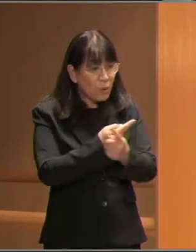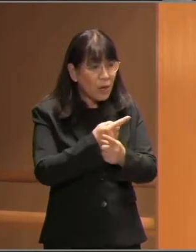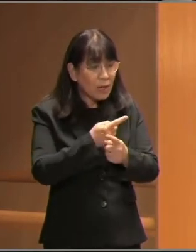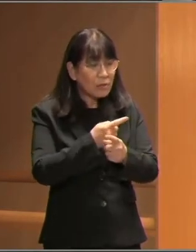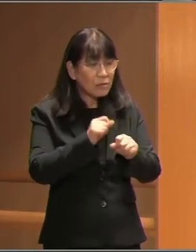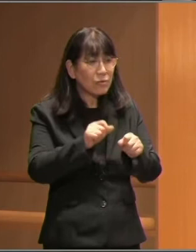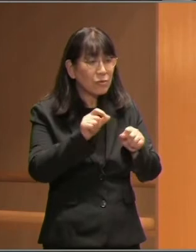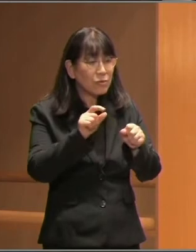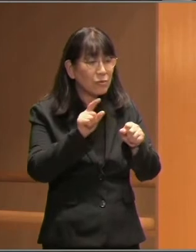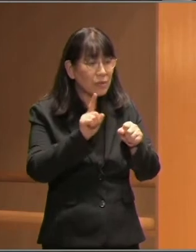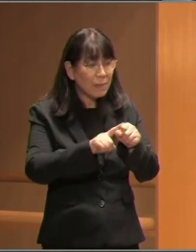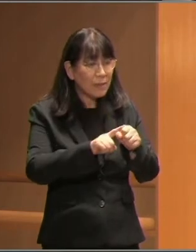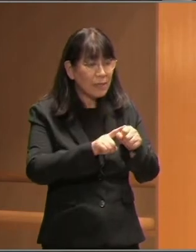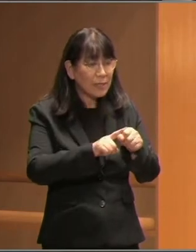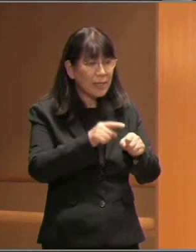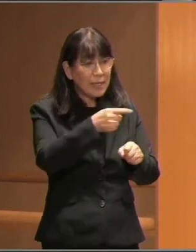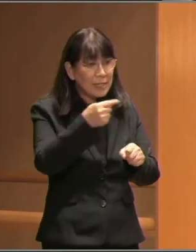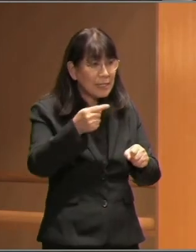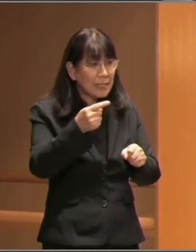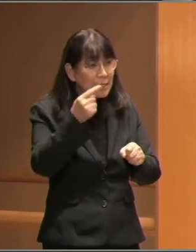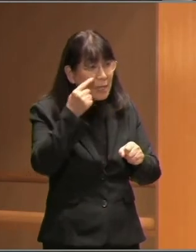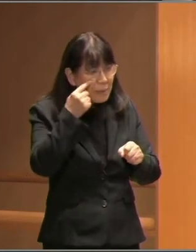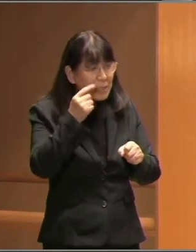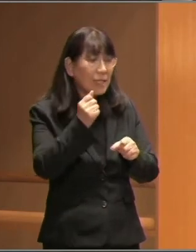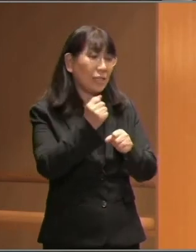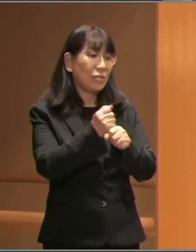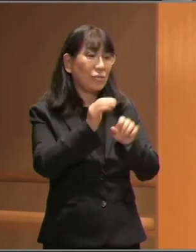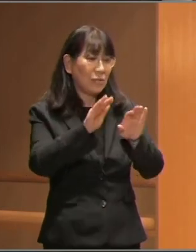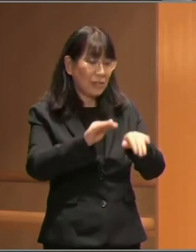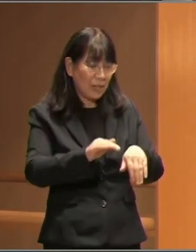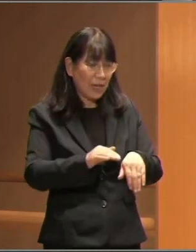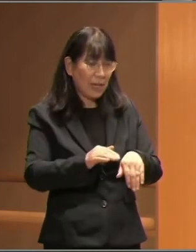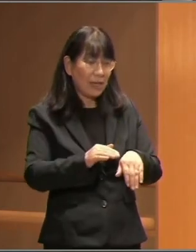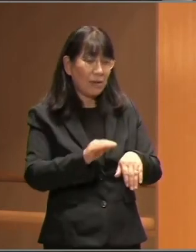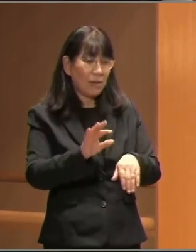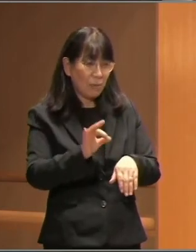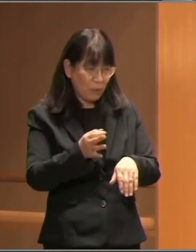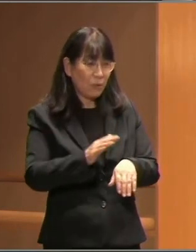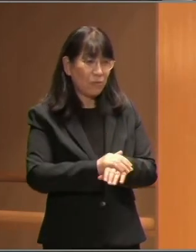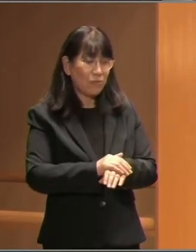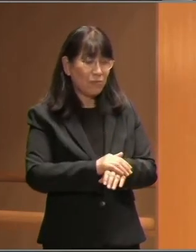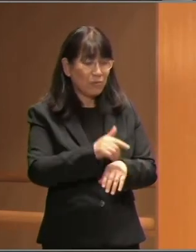existing automobile Toyota 86.